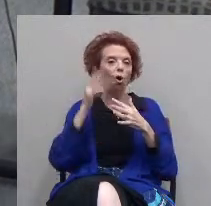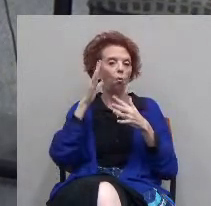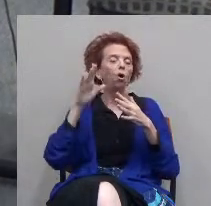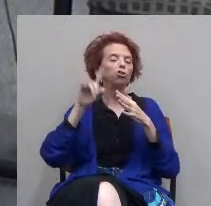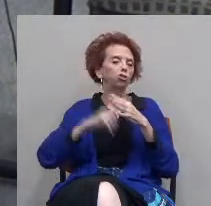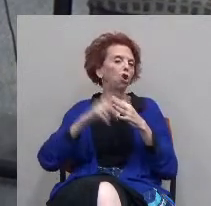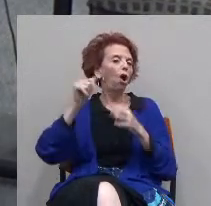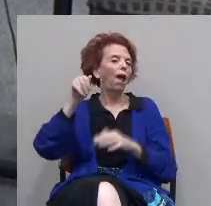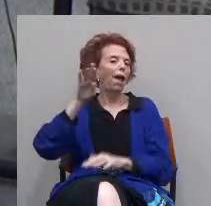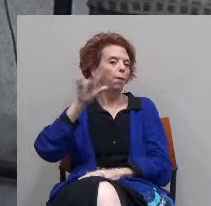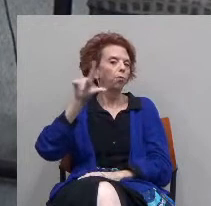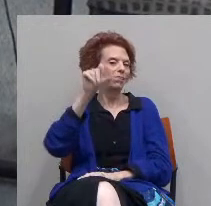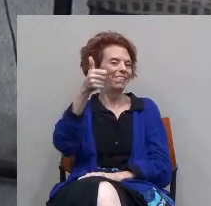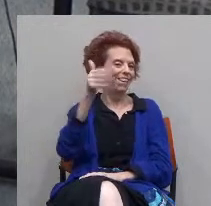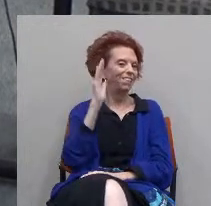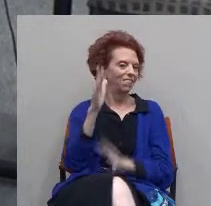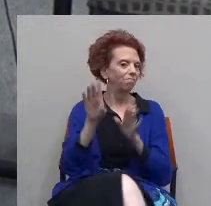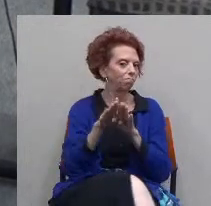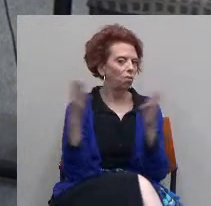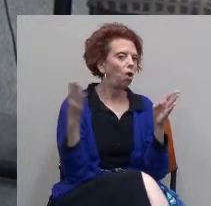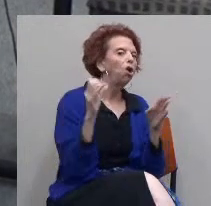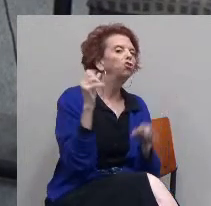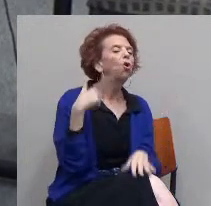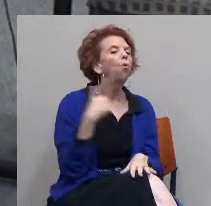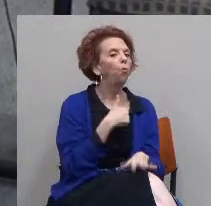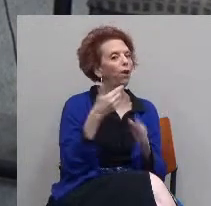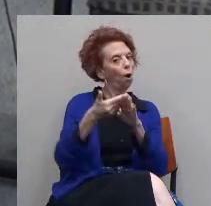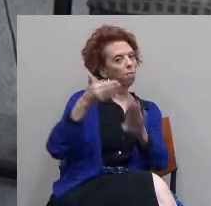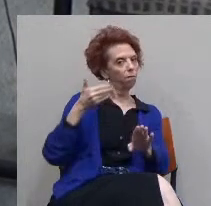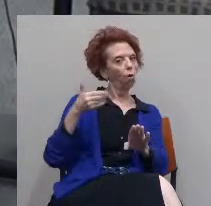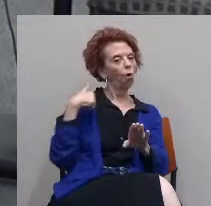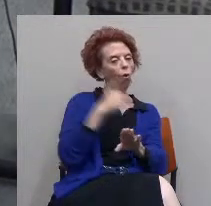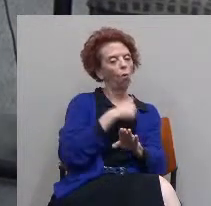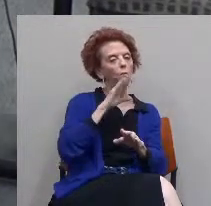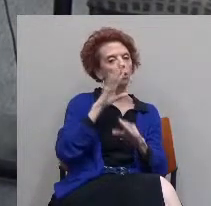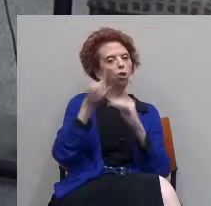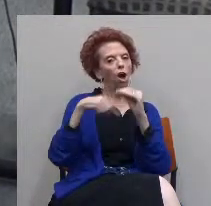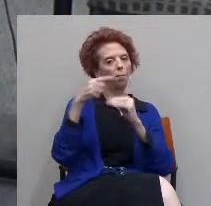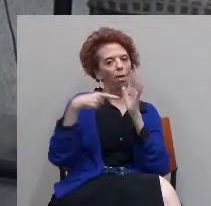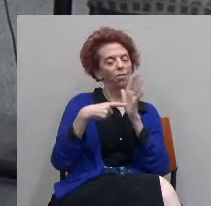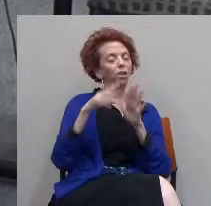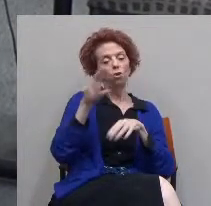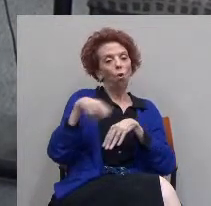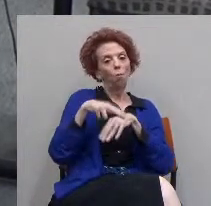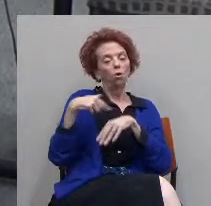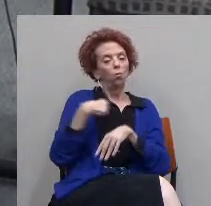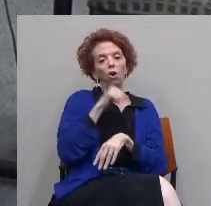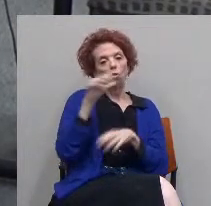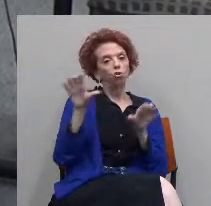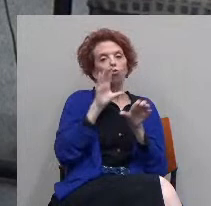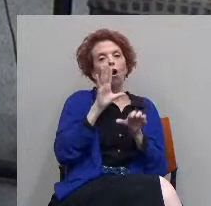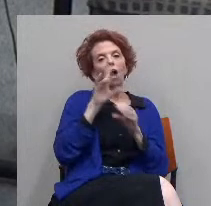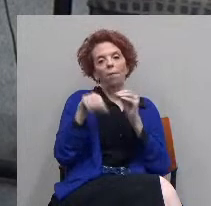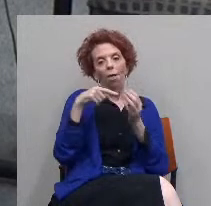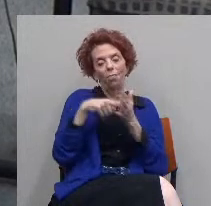April 10th. So we are ahead of the game when it comes to talking about this. Usually we don't talk about